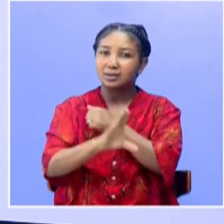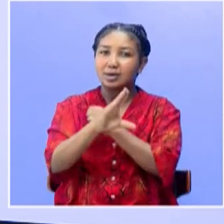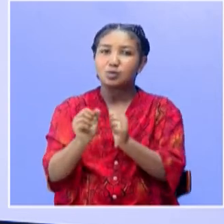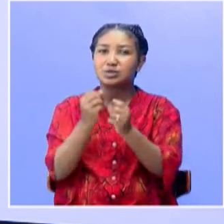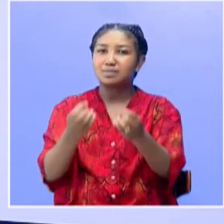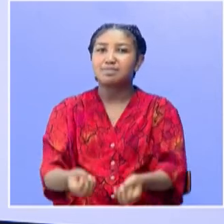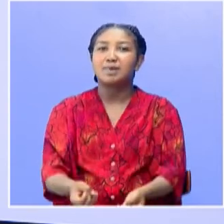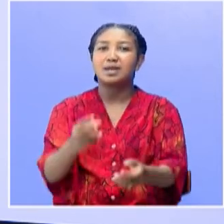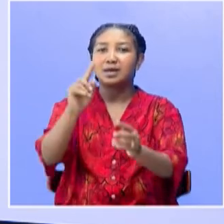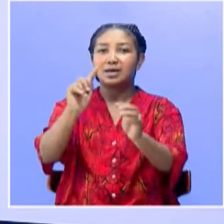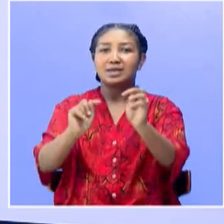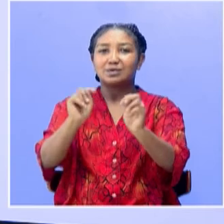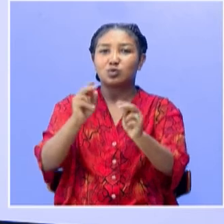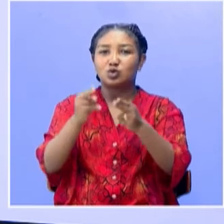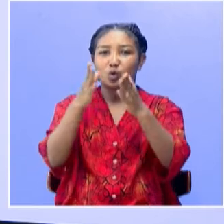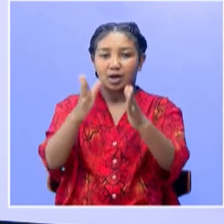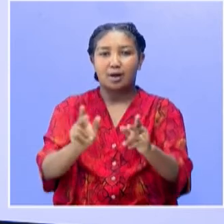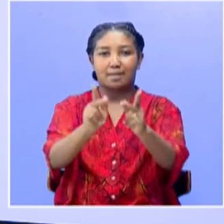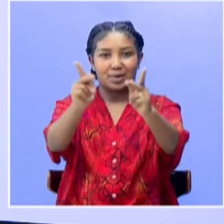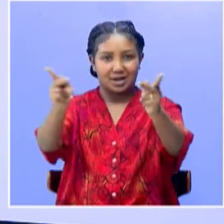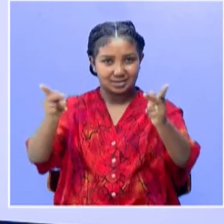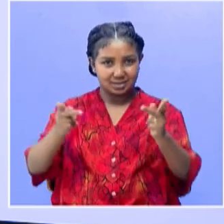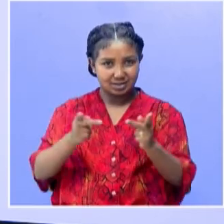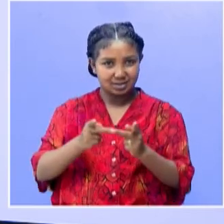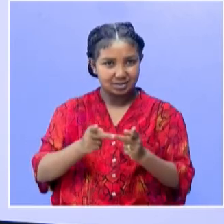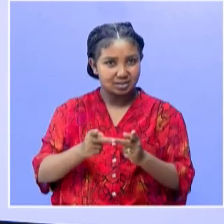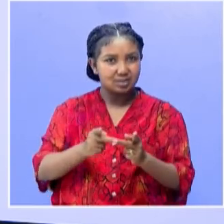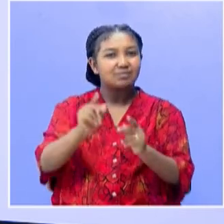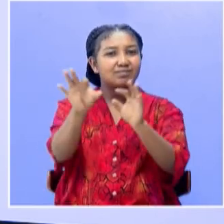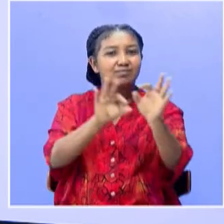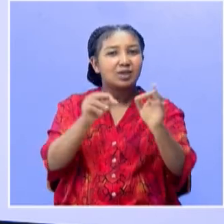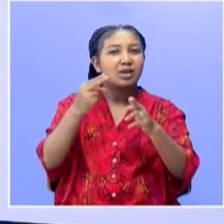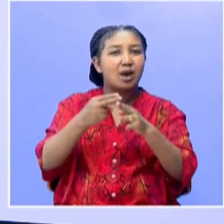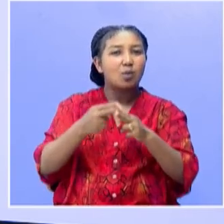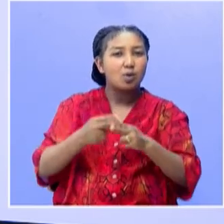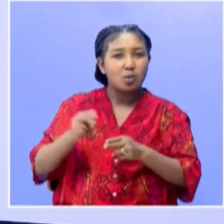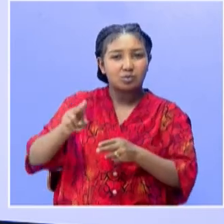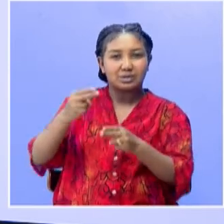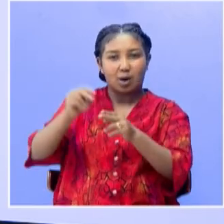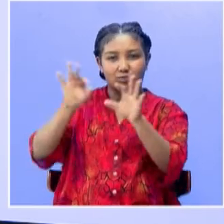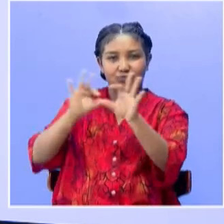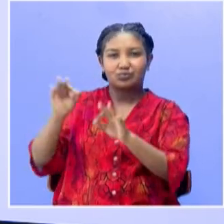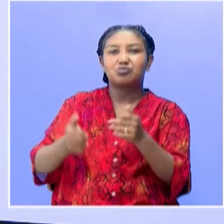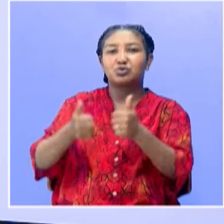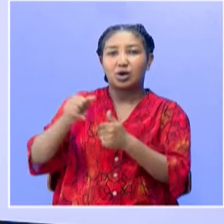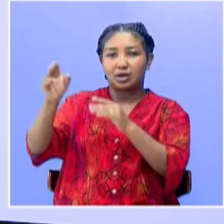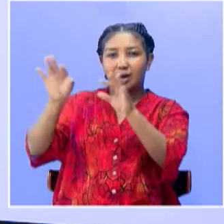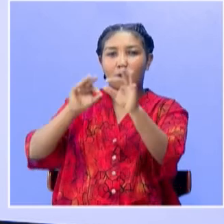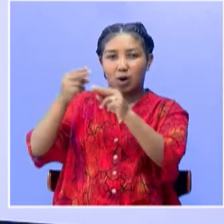with many historical places. Can you identify the names in this